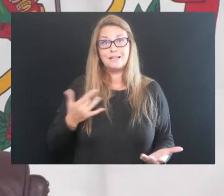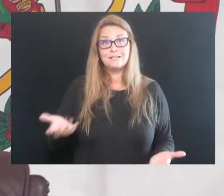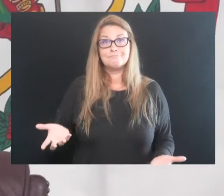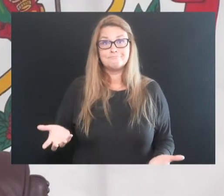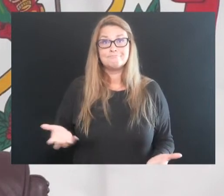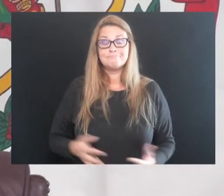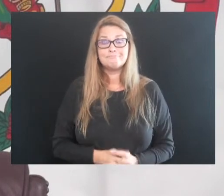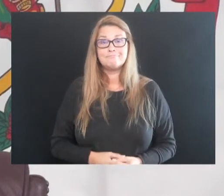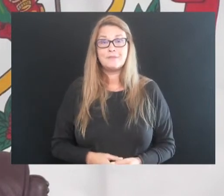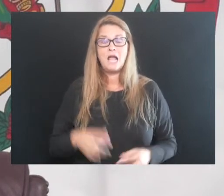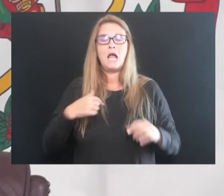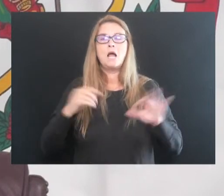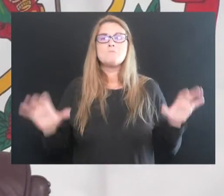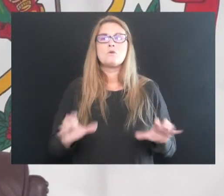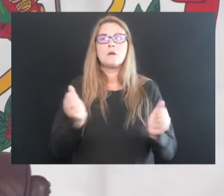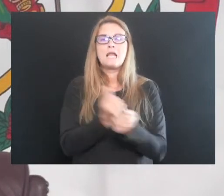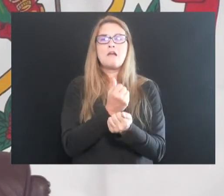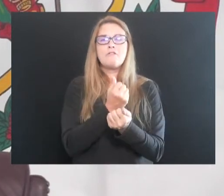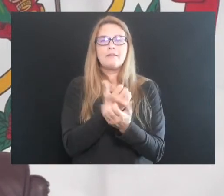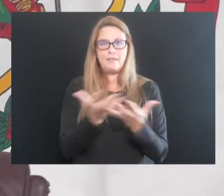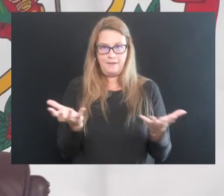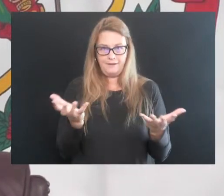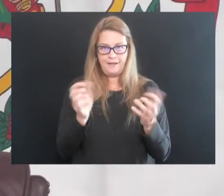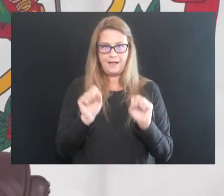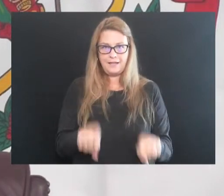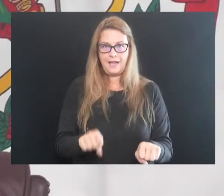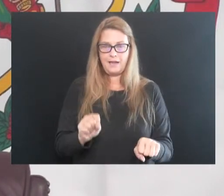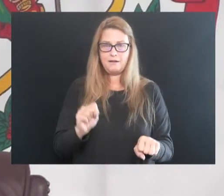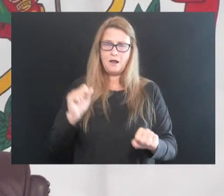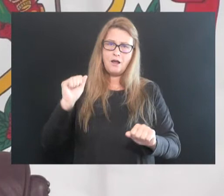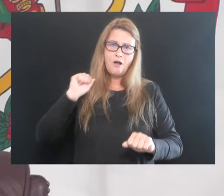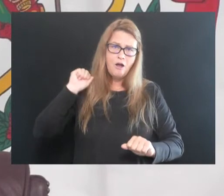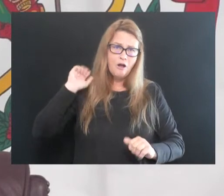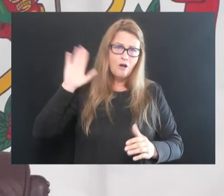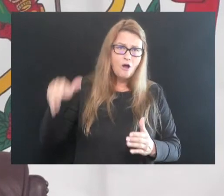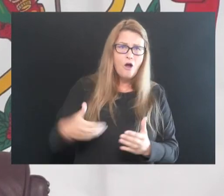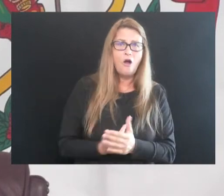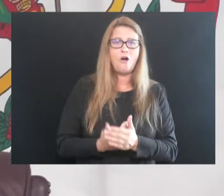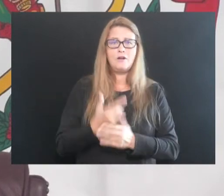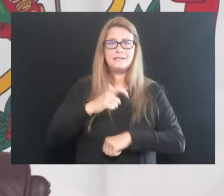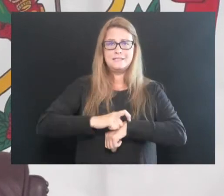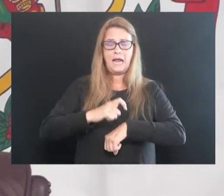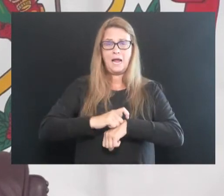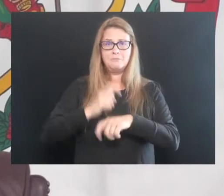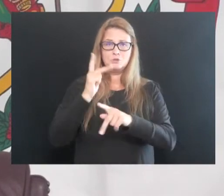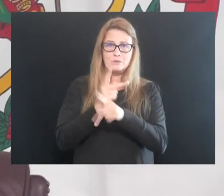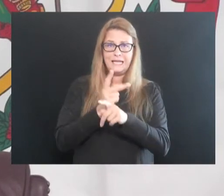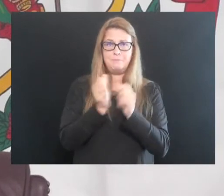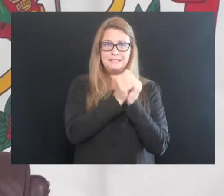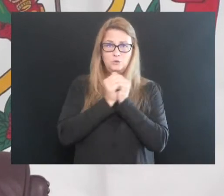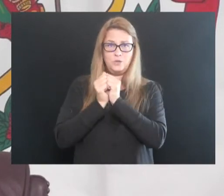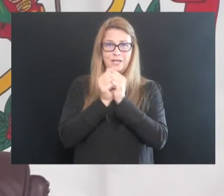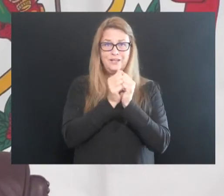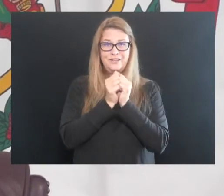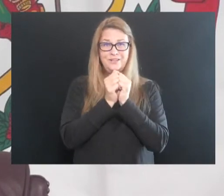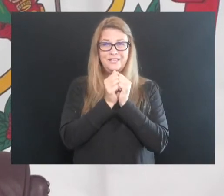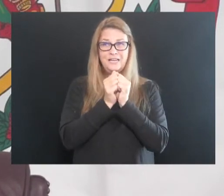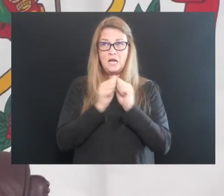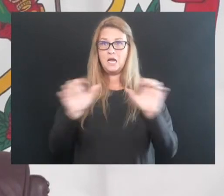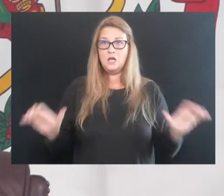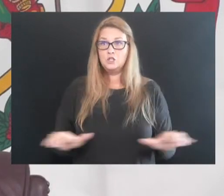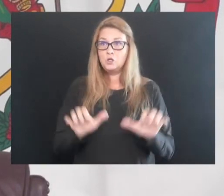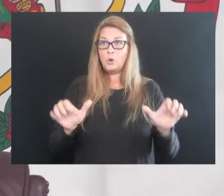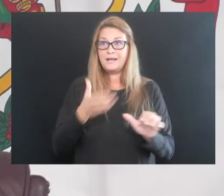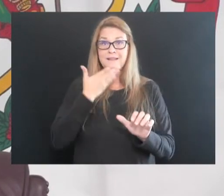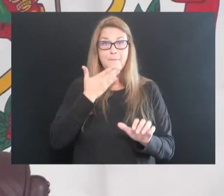world the very best I can possibly do all the time to keep us together. I'm not doing the best I can do to keep us